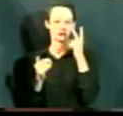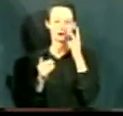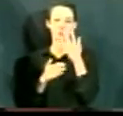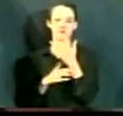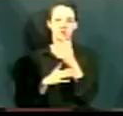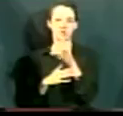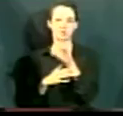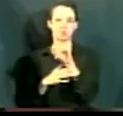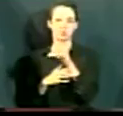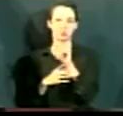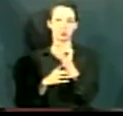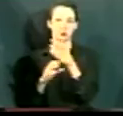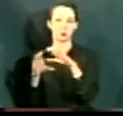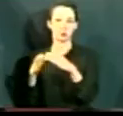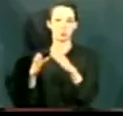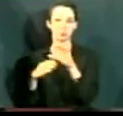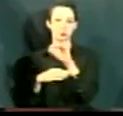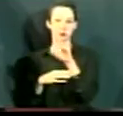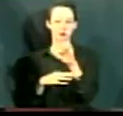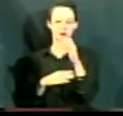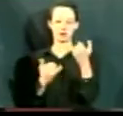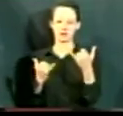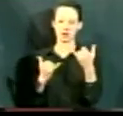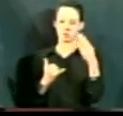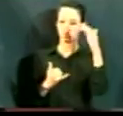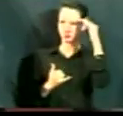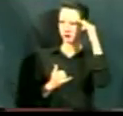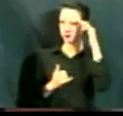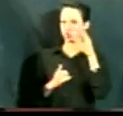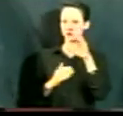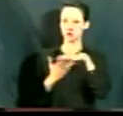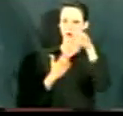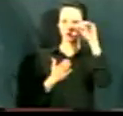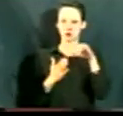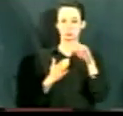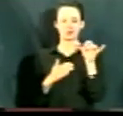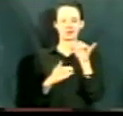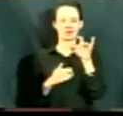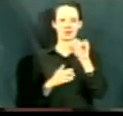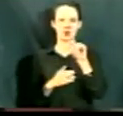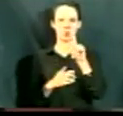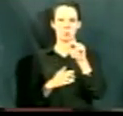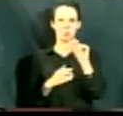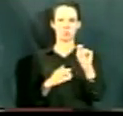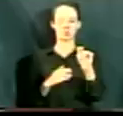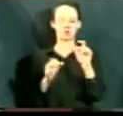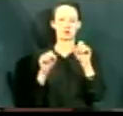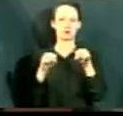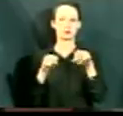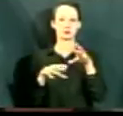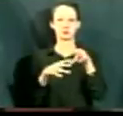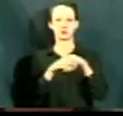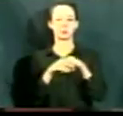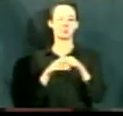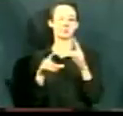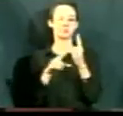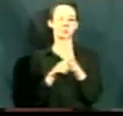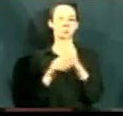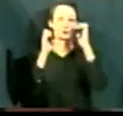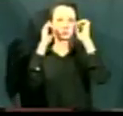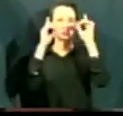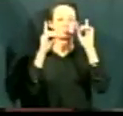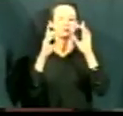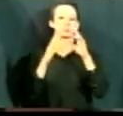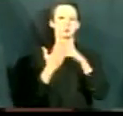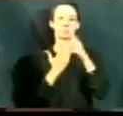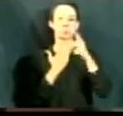So now we're actually acknowledging that students like Albert can be included in the regular ed program in classes through the